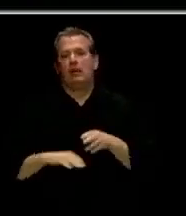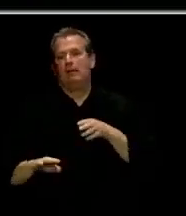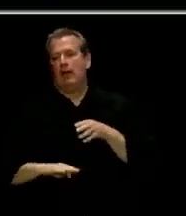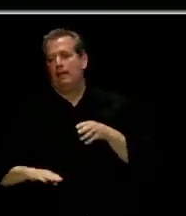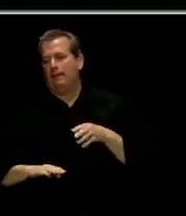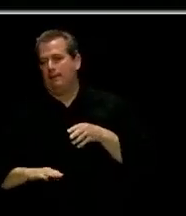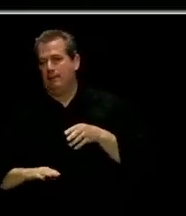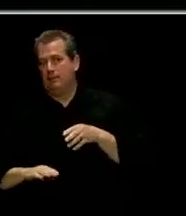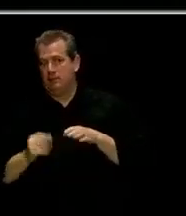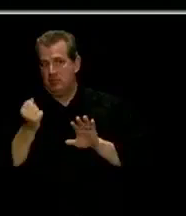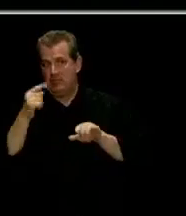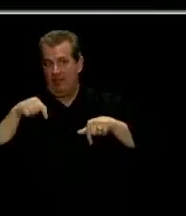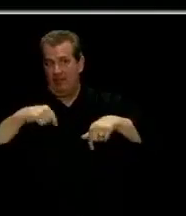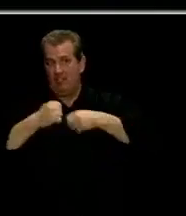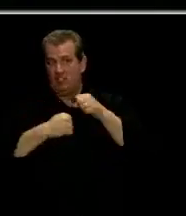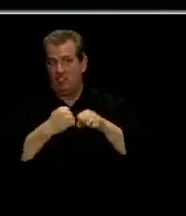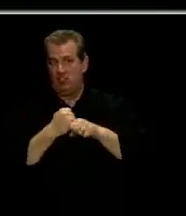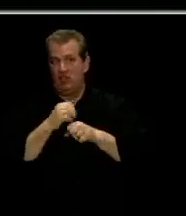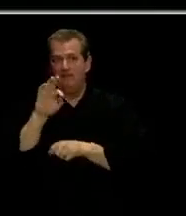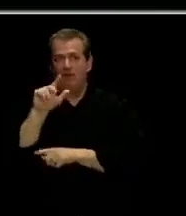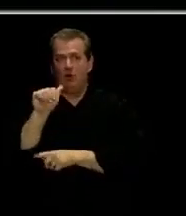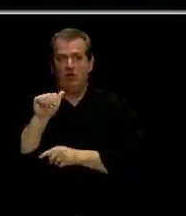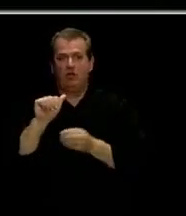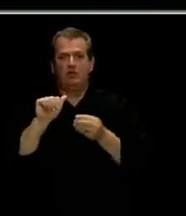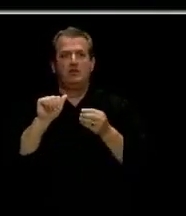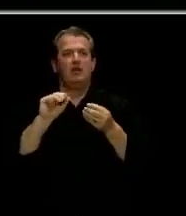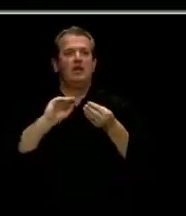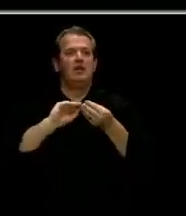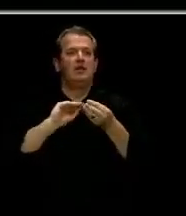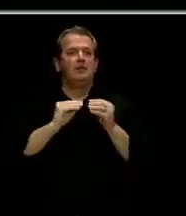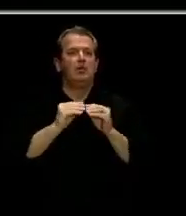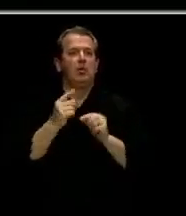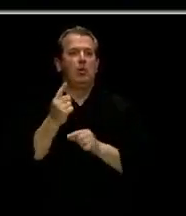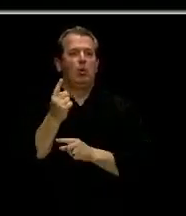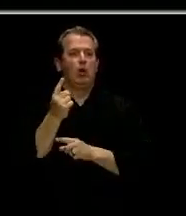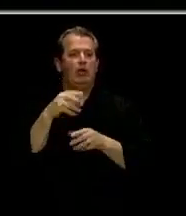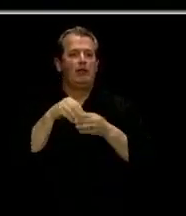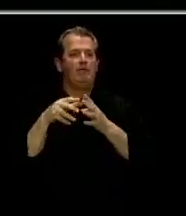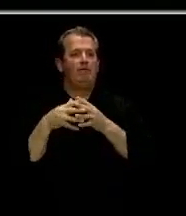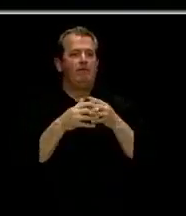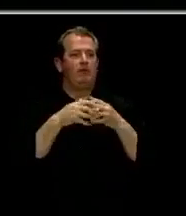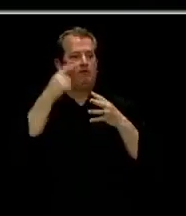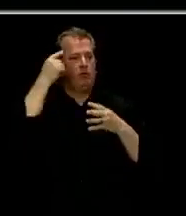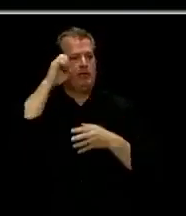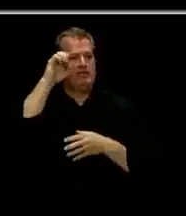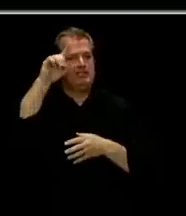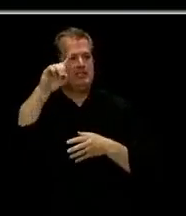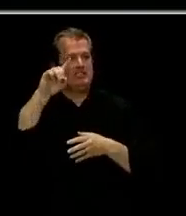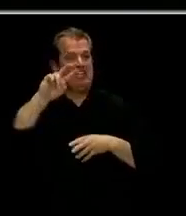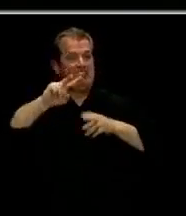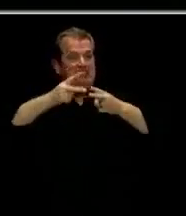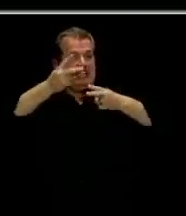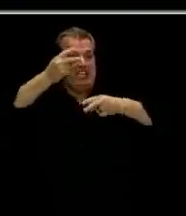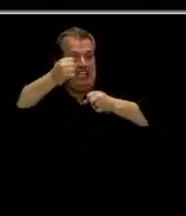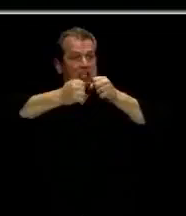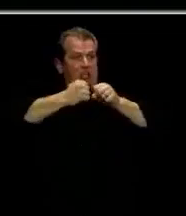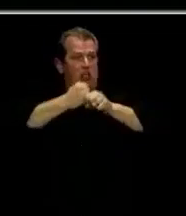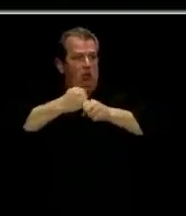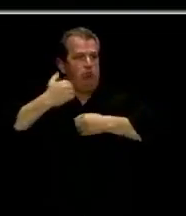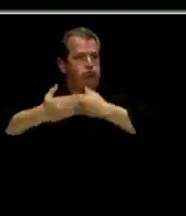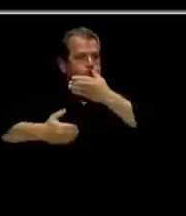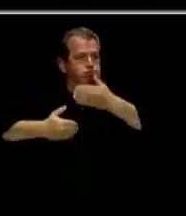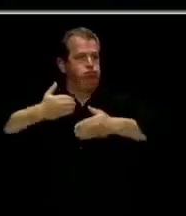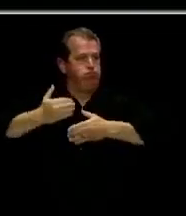this year, Florida was ranked #1 state in the country for education for the second year in a row by U.S. News and